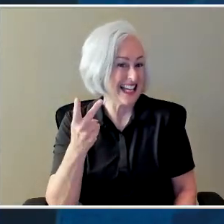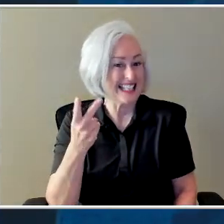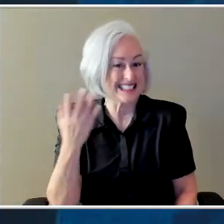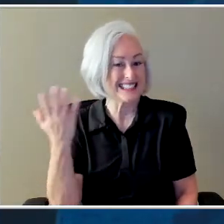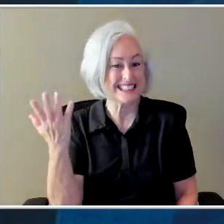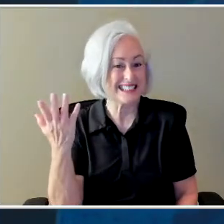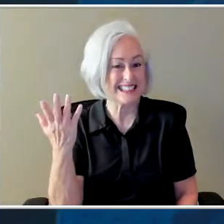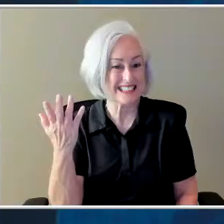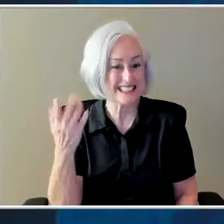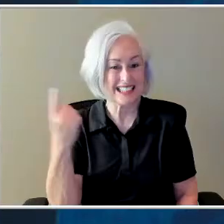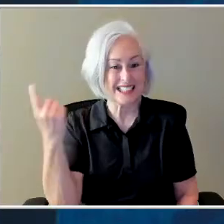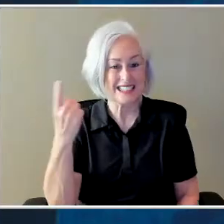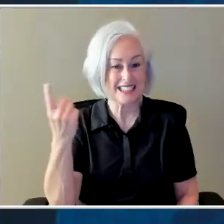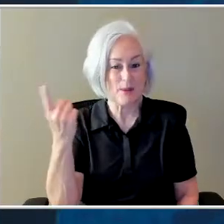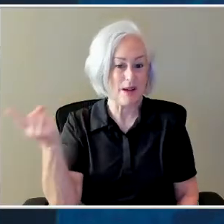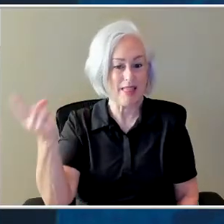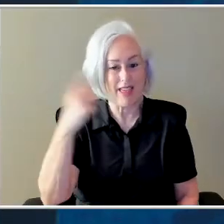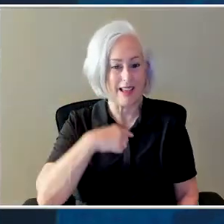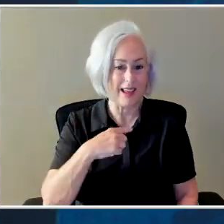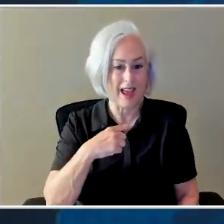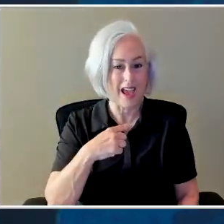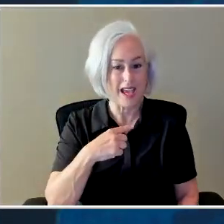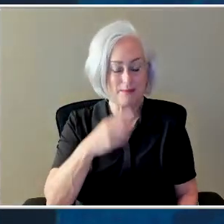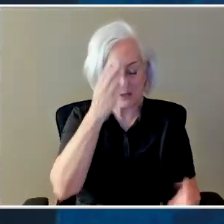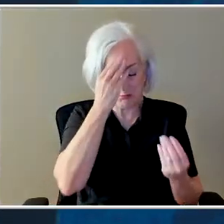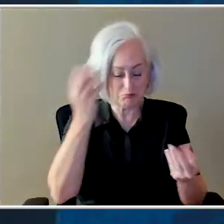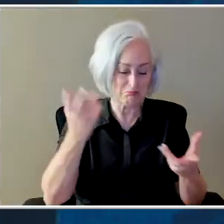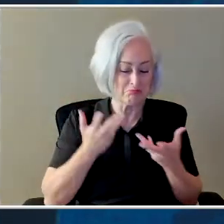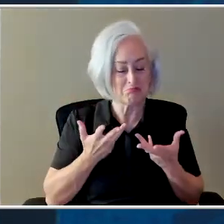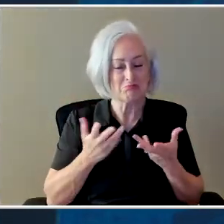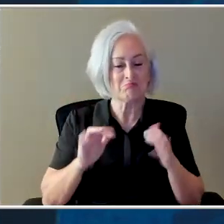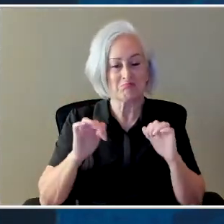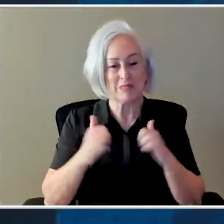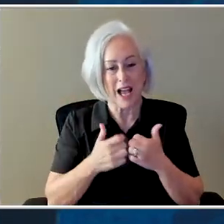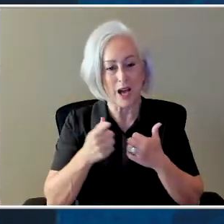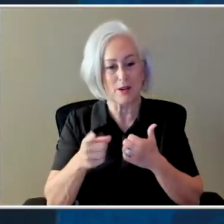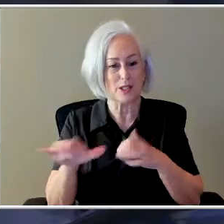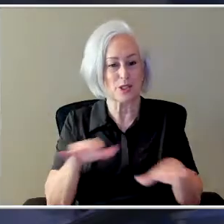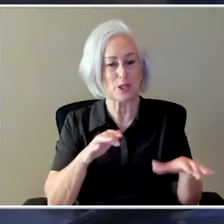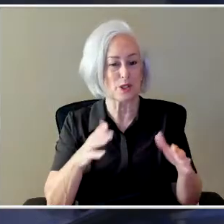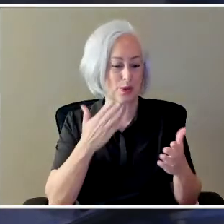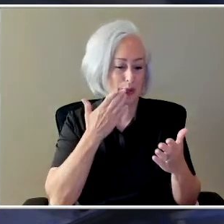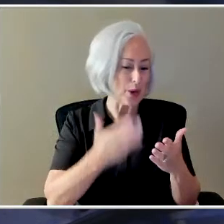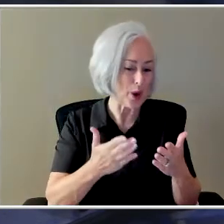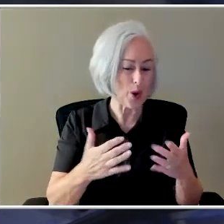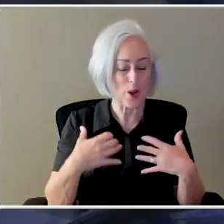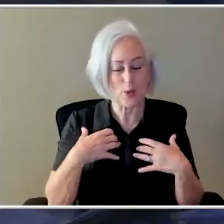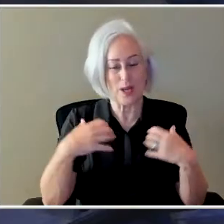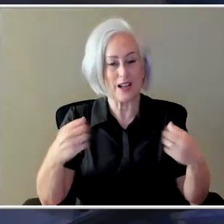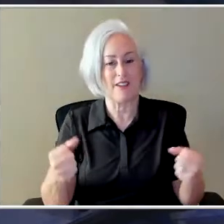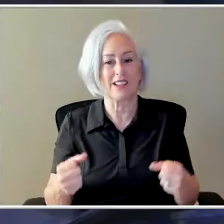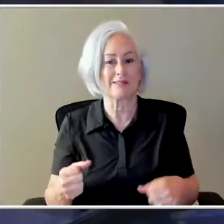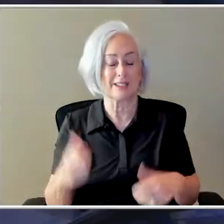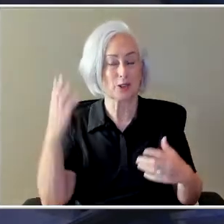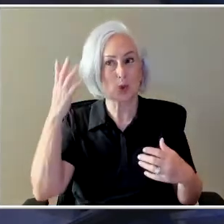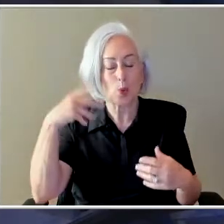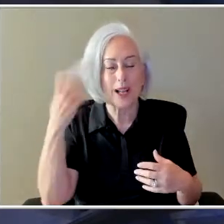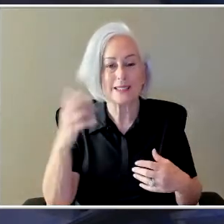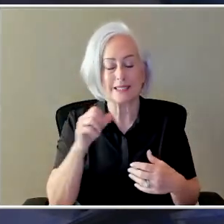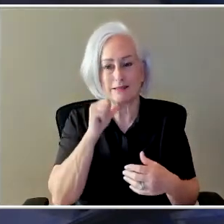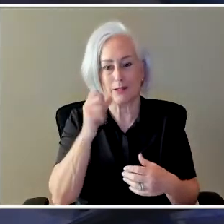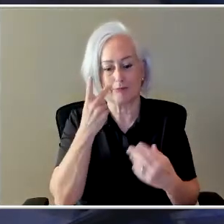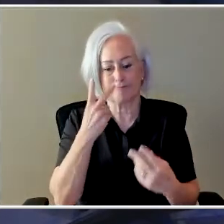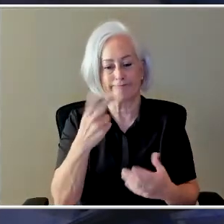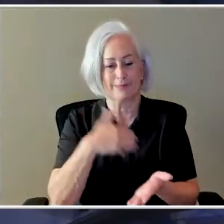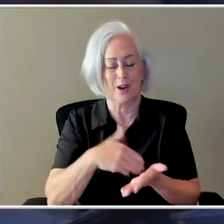been like, you know, this is how I'm doing great, and I've recovered. It's just, you know, which is crazy. We just don't get it very often. Because I bet once they leave, they're